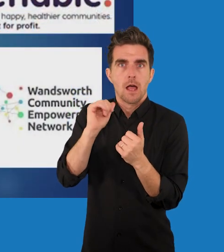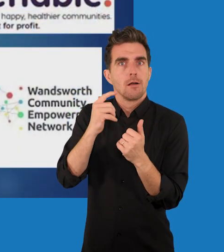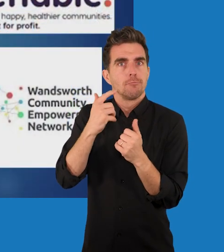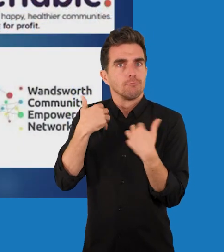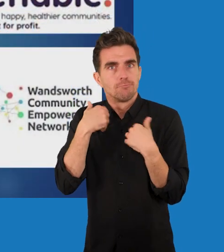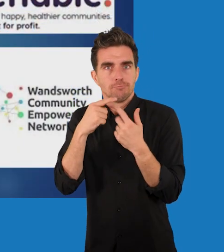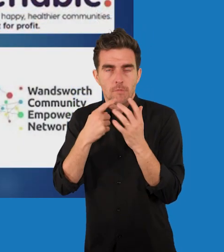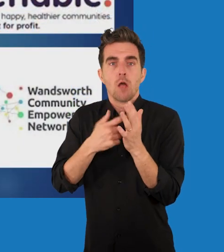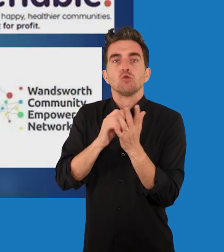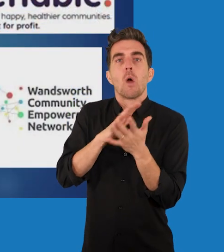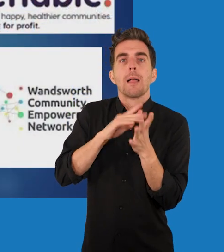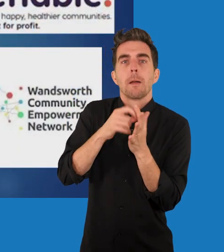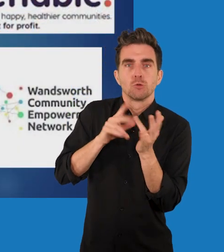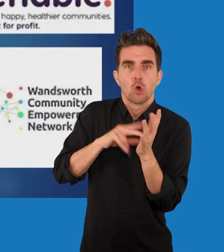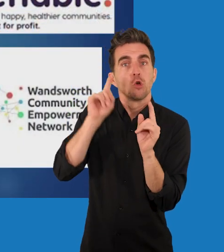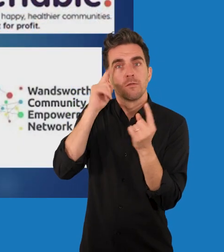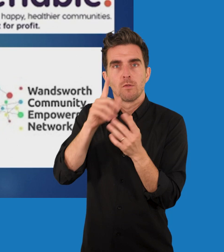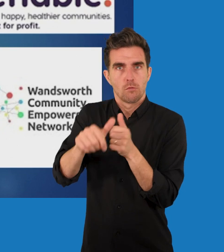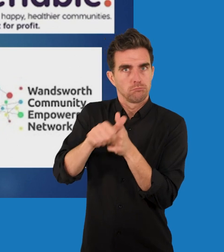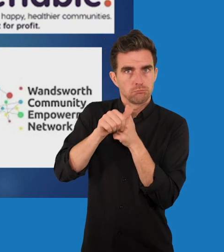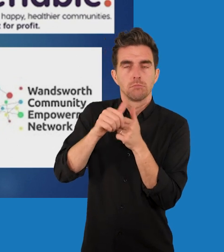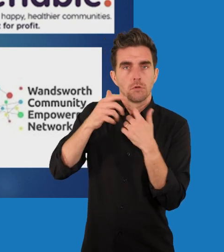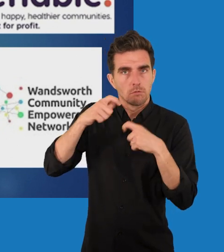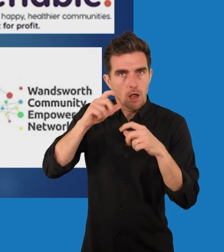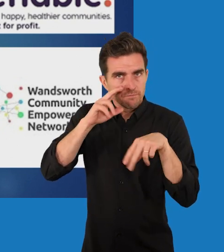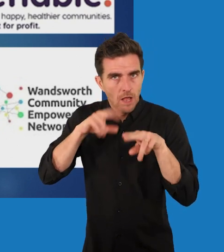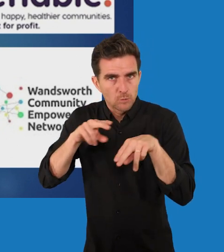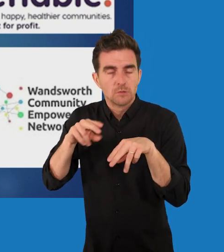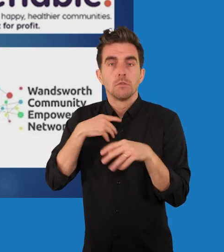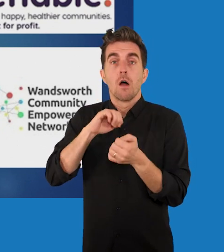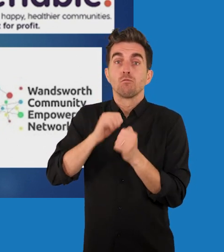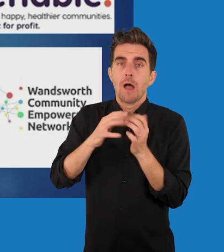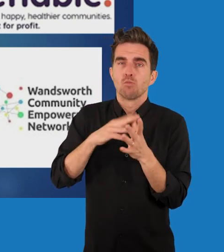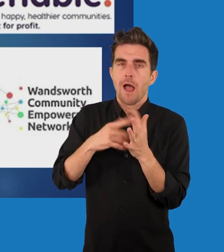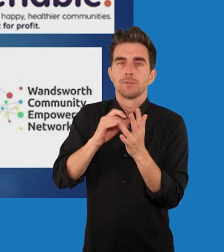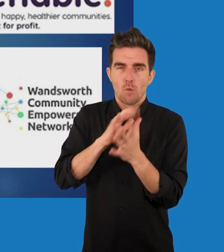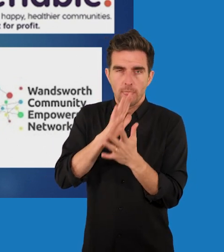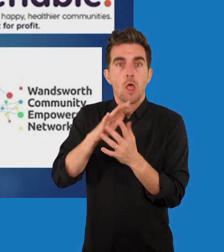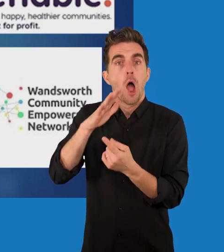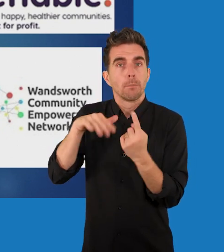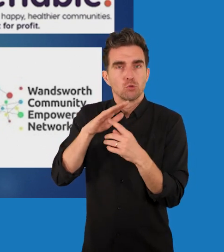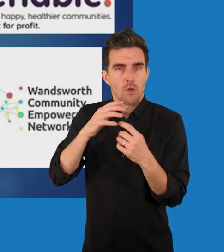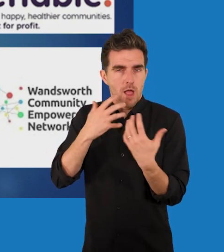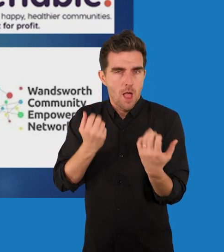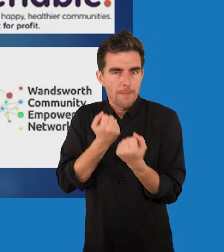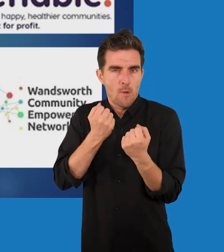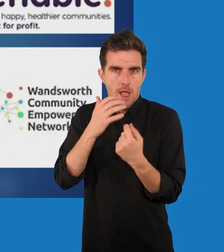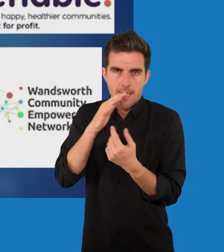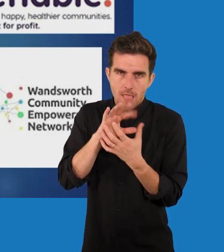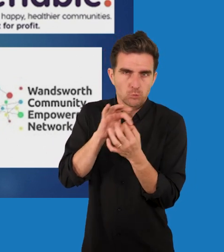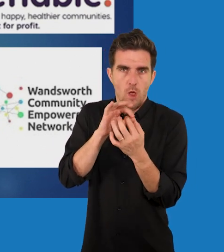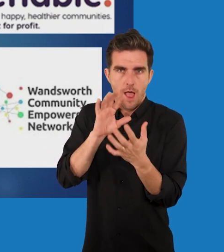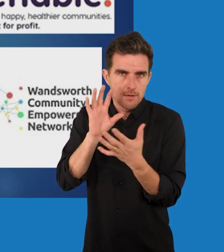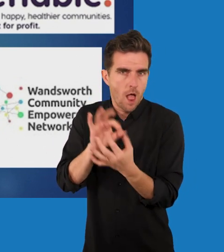input, Roehampton University for their assistance with ongoing evaluation, and to our friends at Wandsworth Community Empowerment